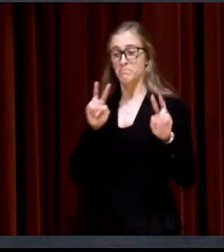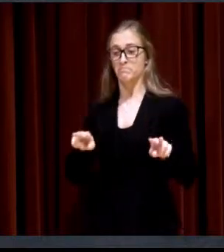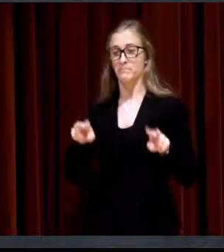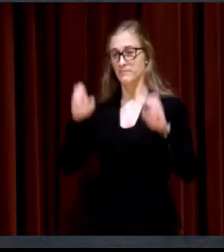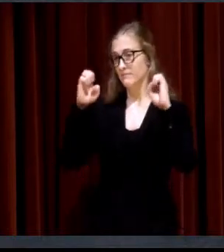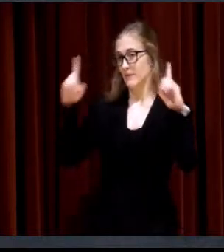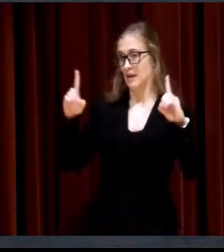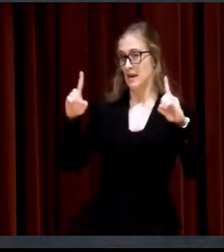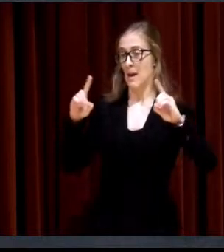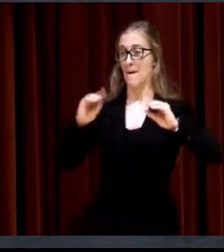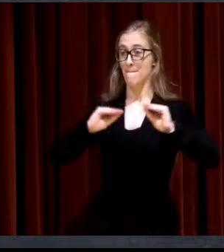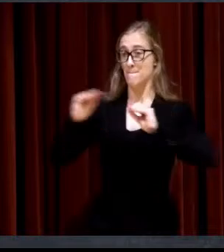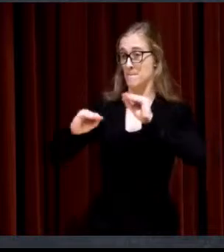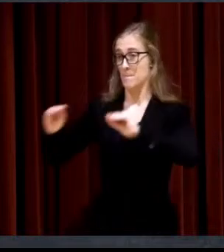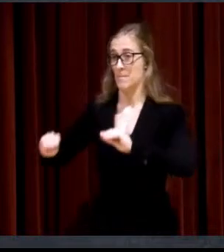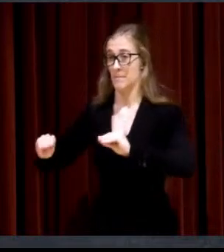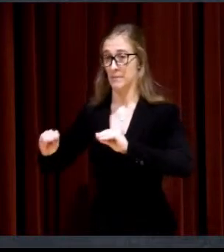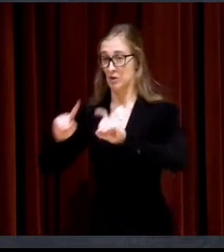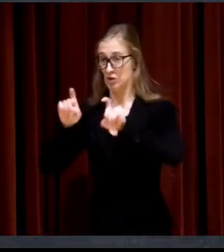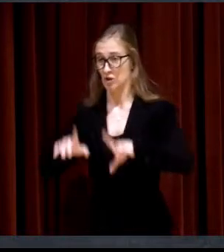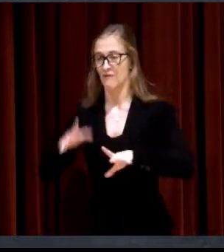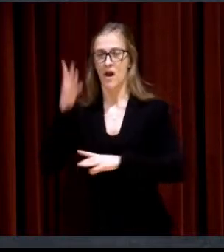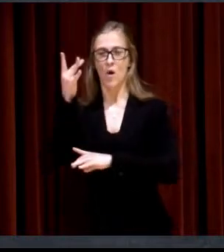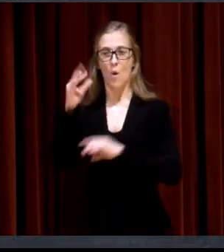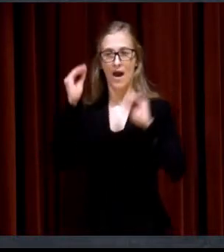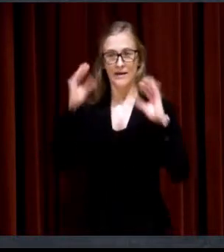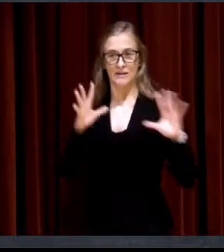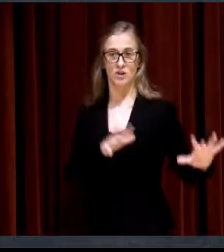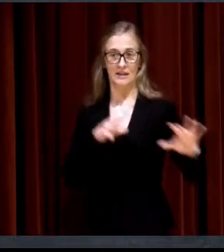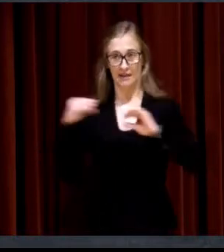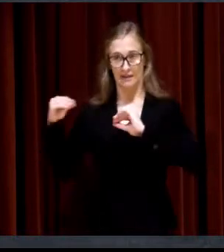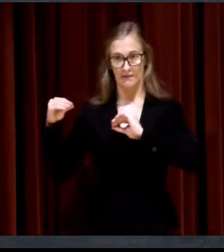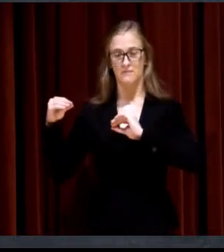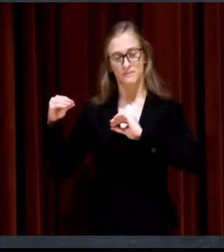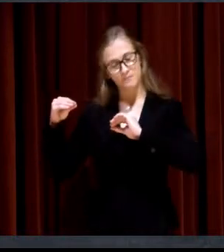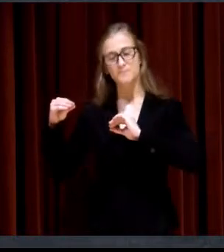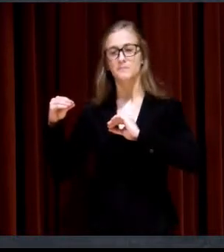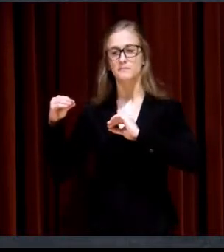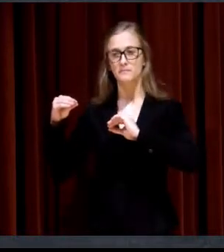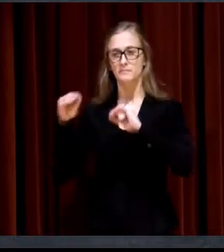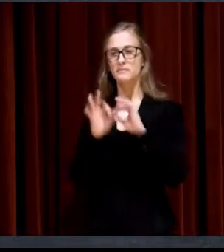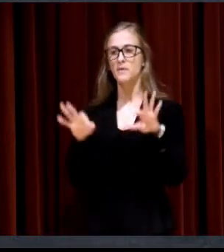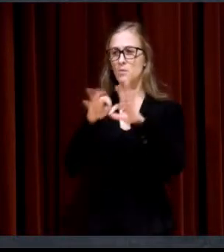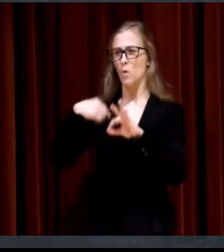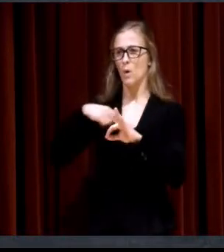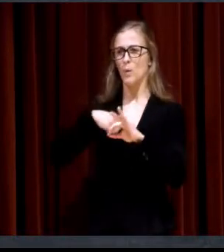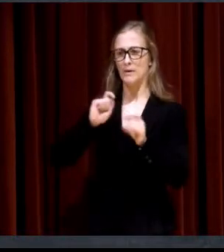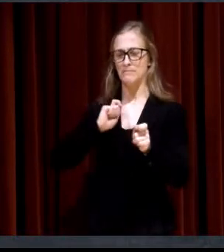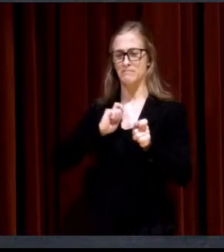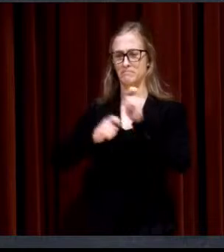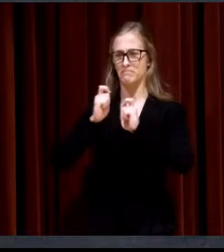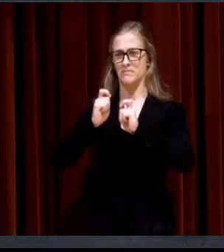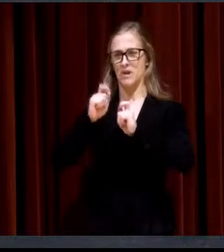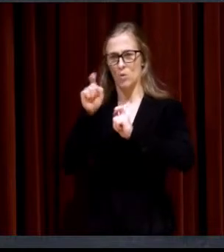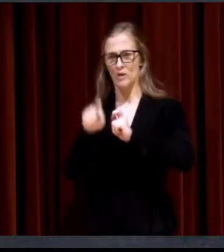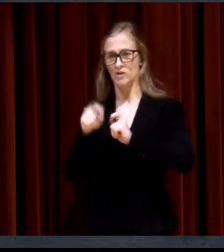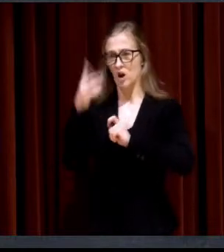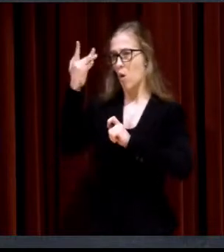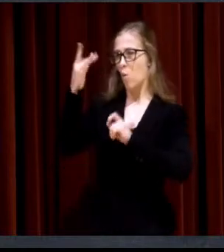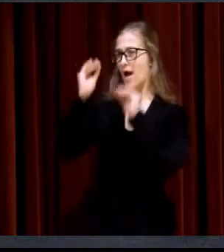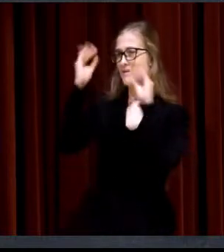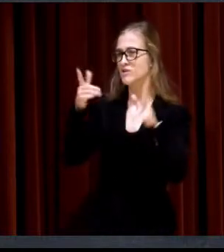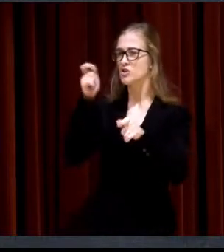mobility survey and it talked about why teachers leave, I think we've got to change the question to say, why do teachers